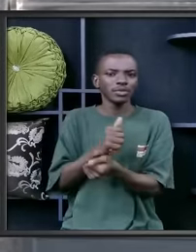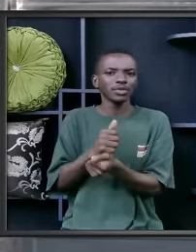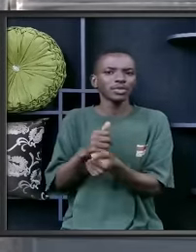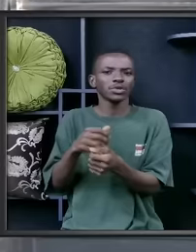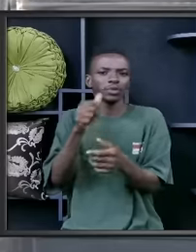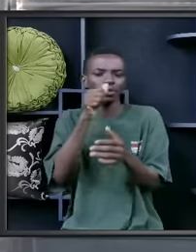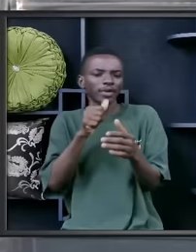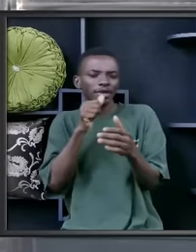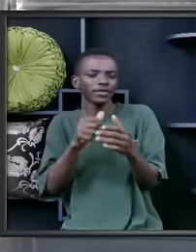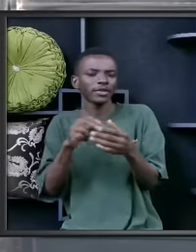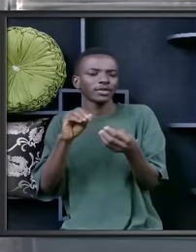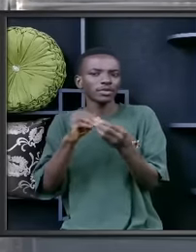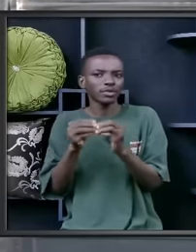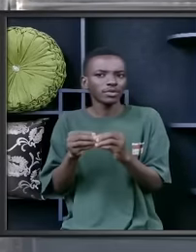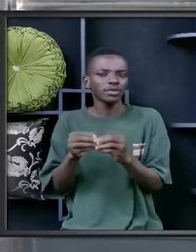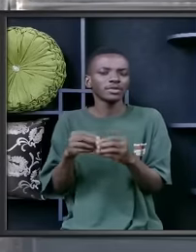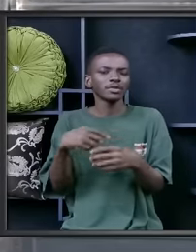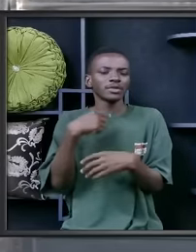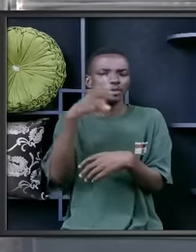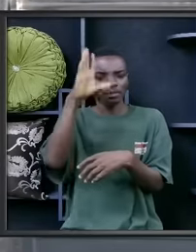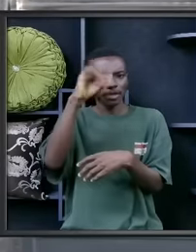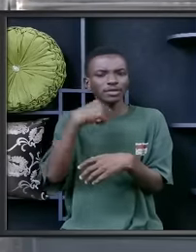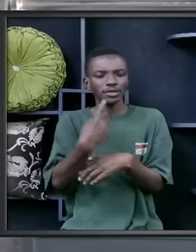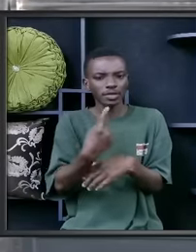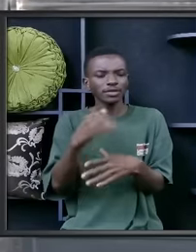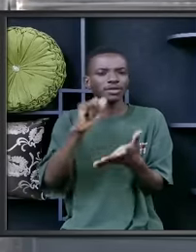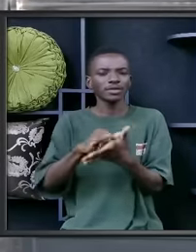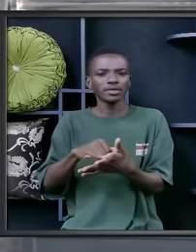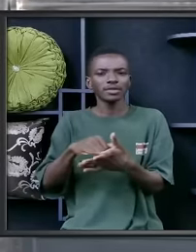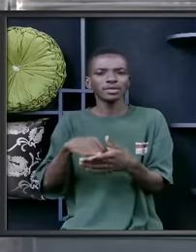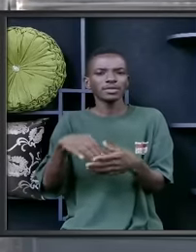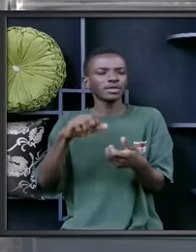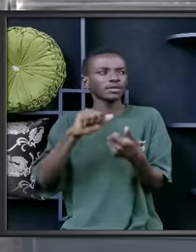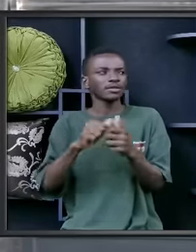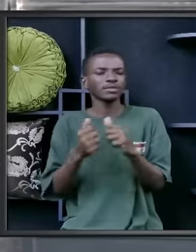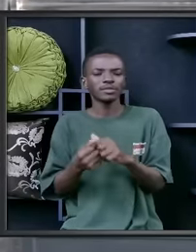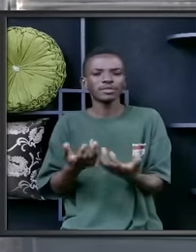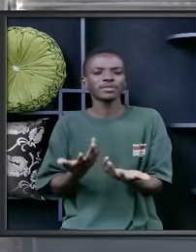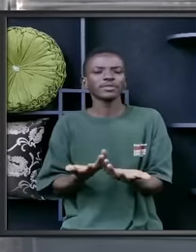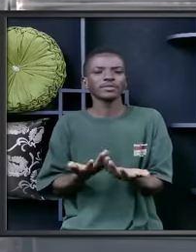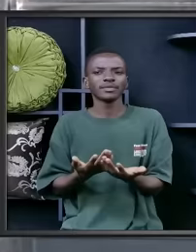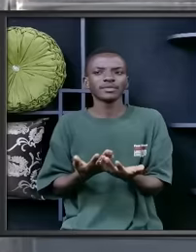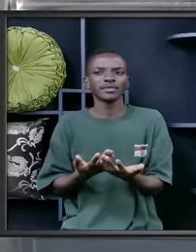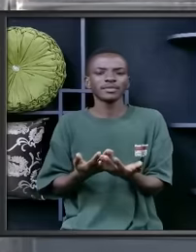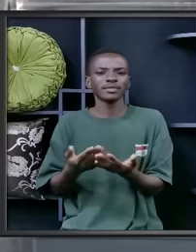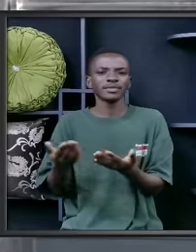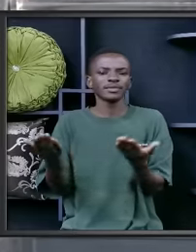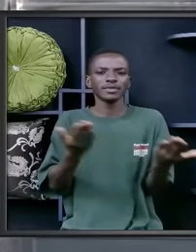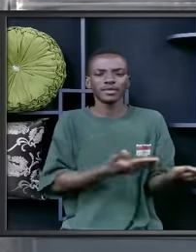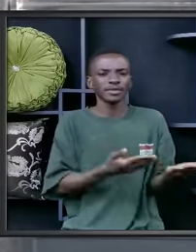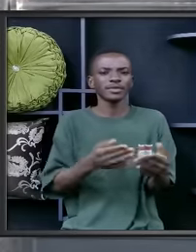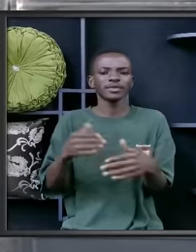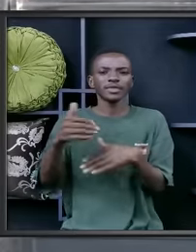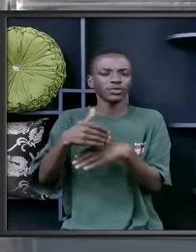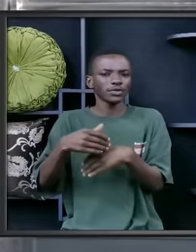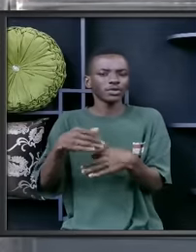privately. You, the man, go tell you, say, Indo, say the thing now. Don't tire. So, he can't stay in front of sin.